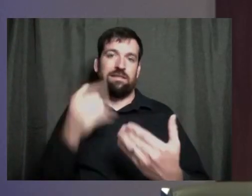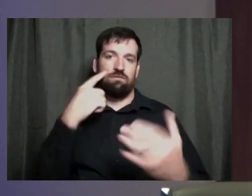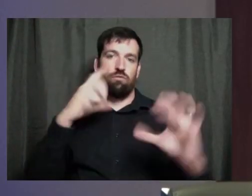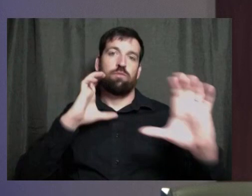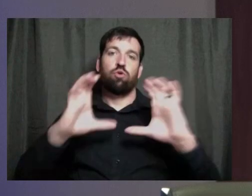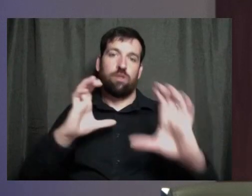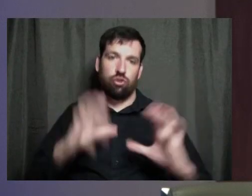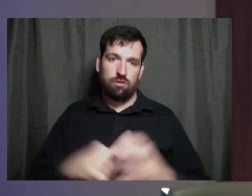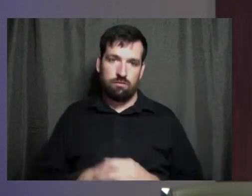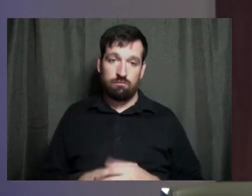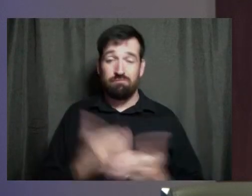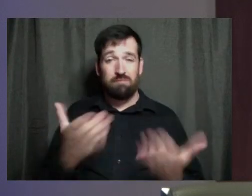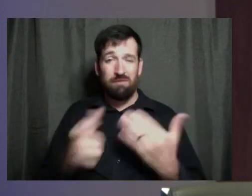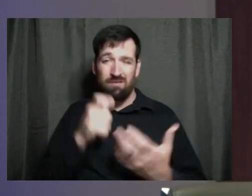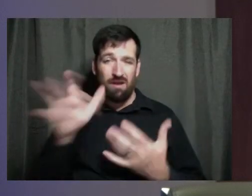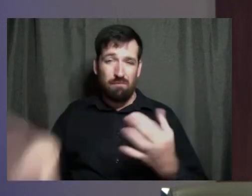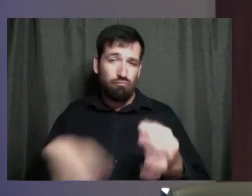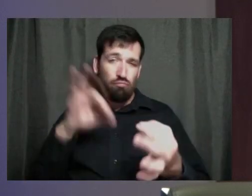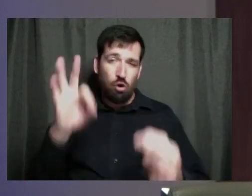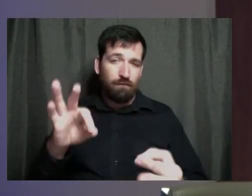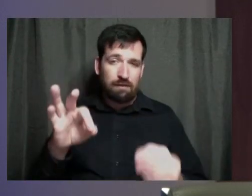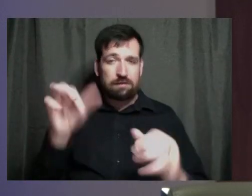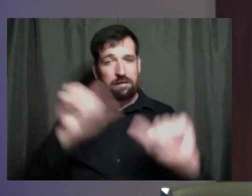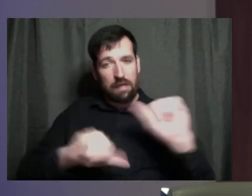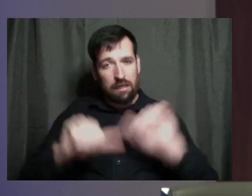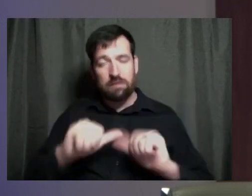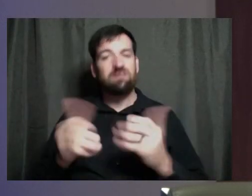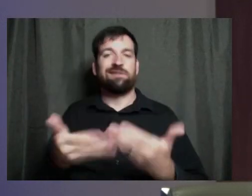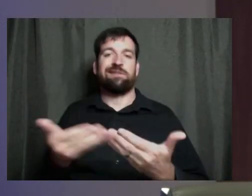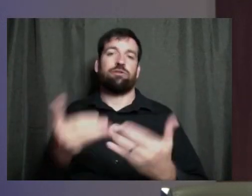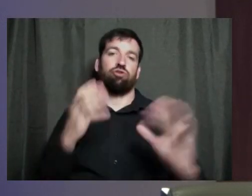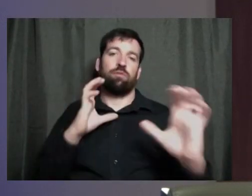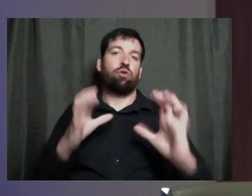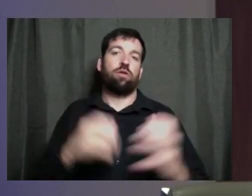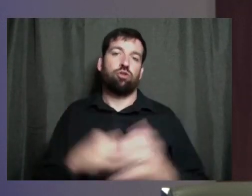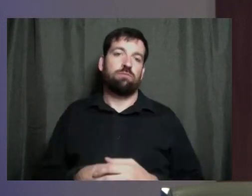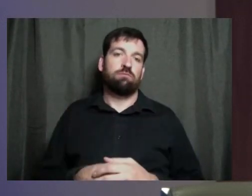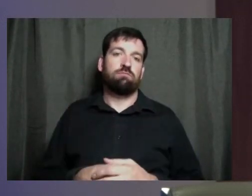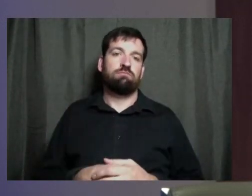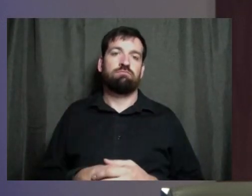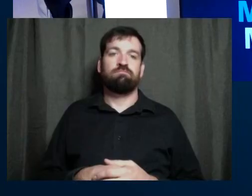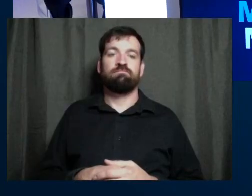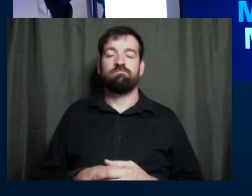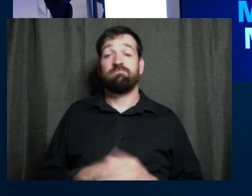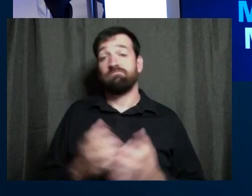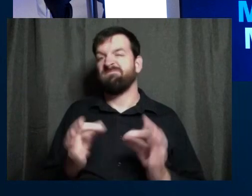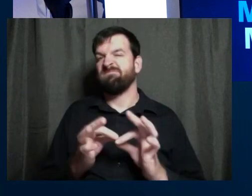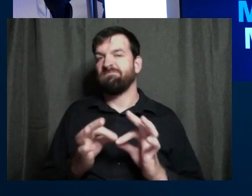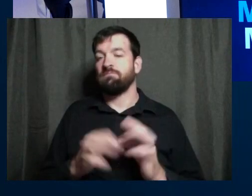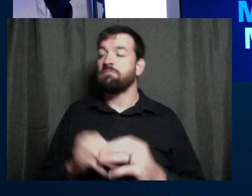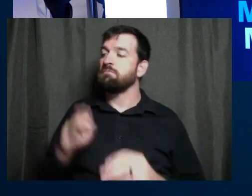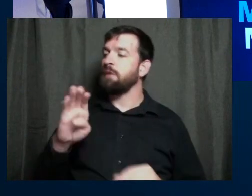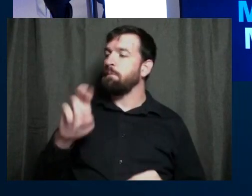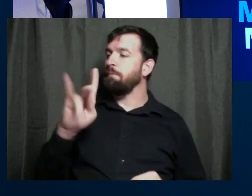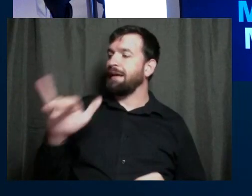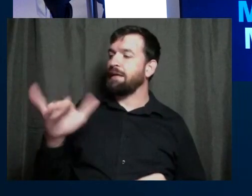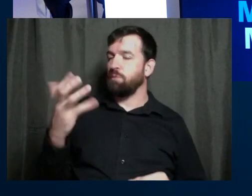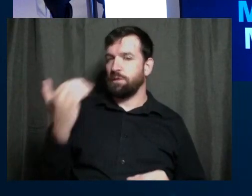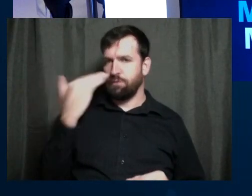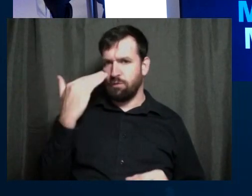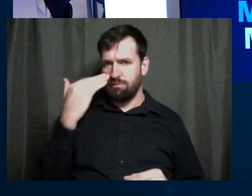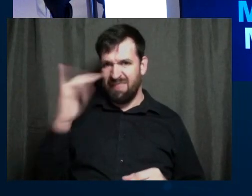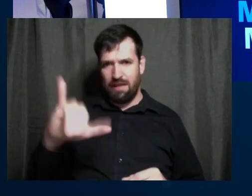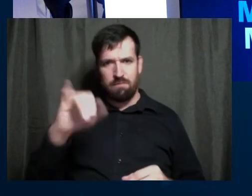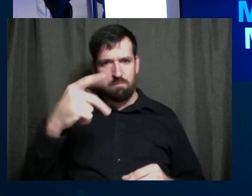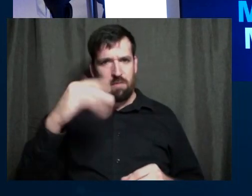though it may not be the perfect science, like ease of communication. And I think there's something to be said for that. Yep. So, Becky wants to know, do you think this pill, the Merck pill,